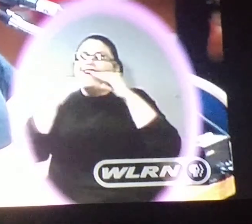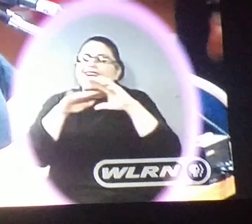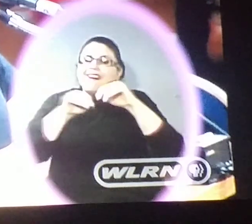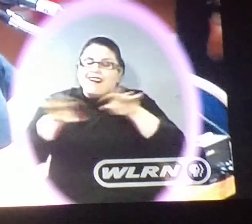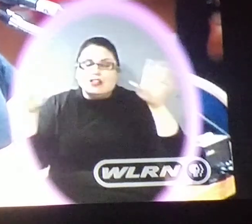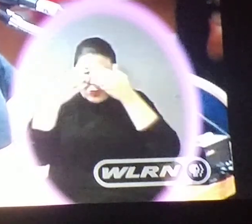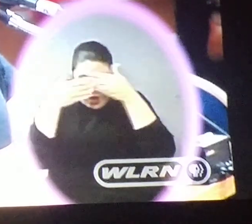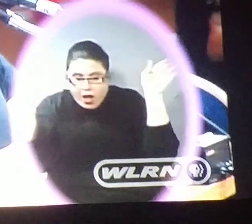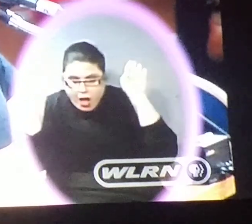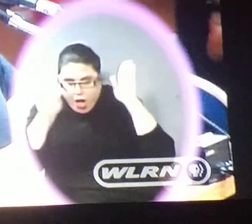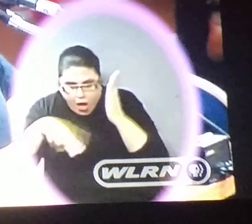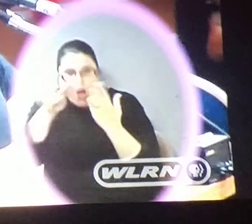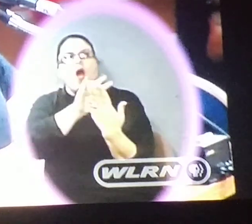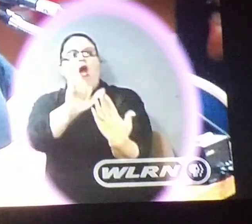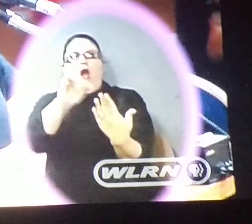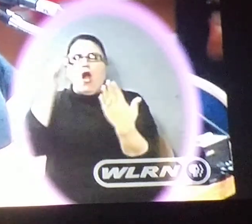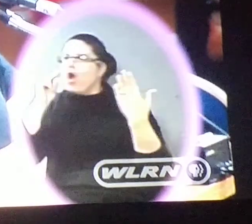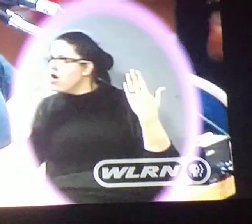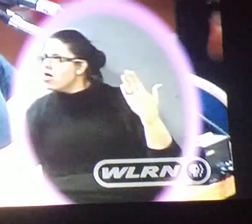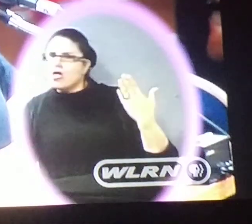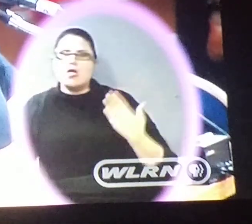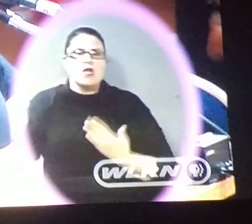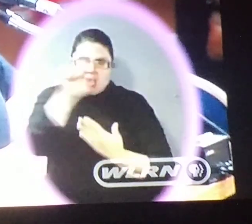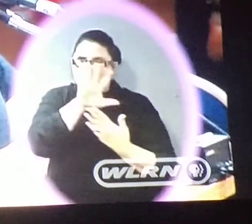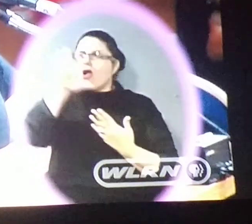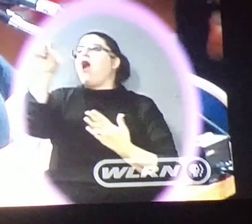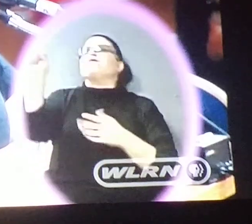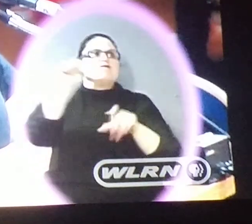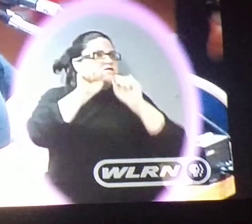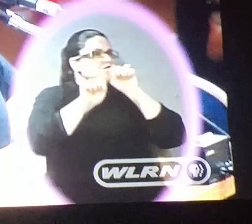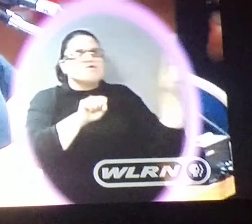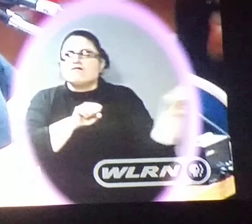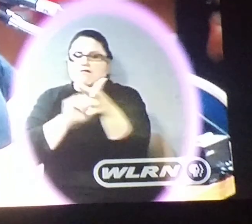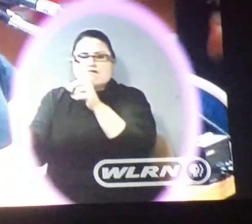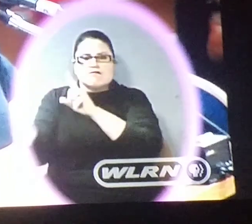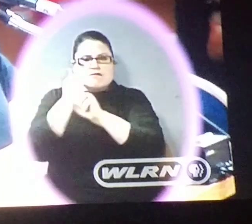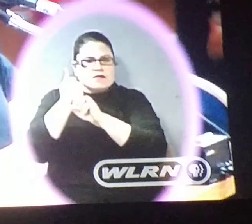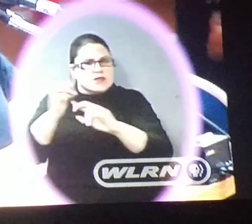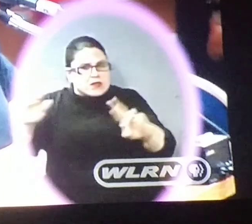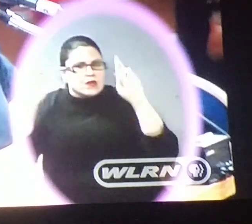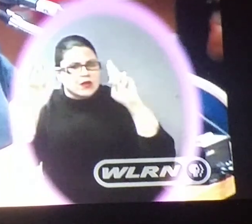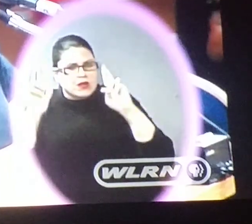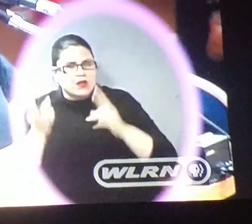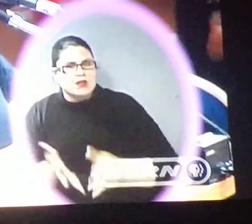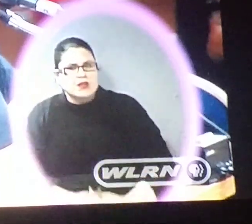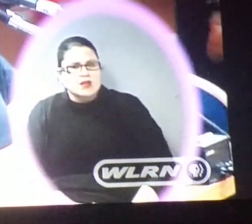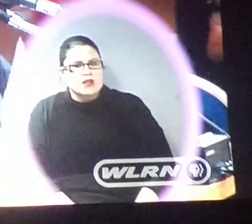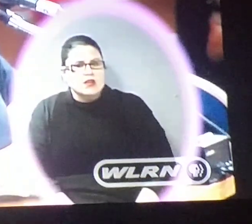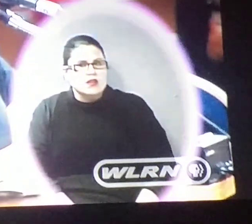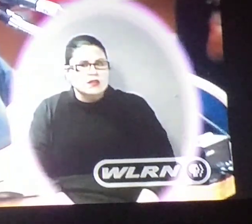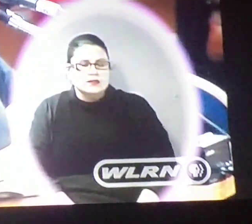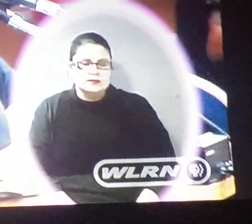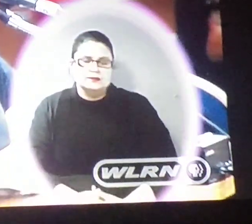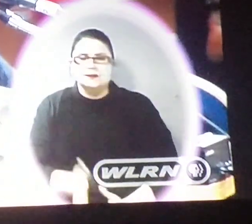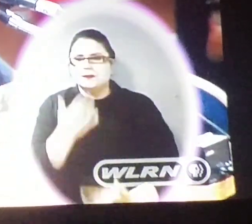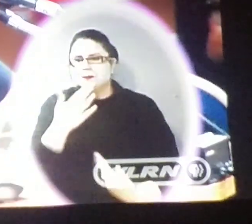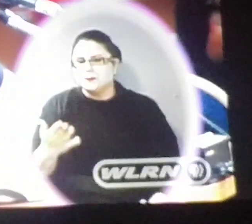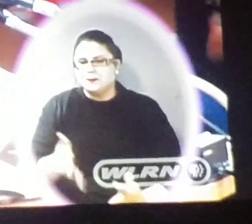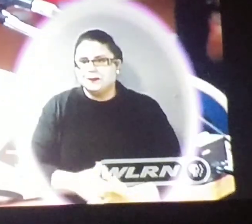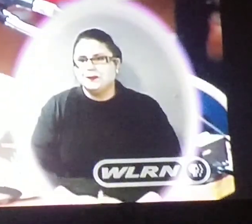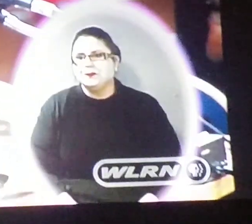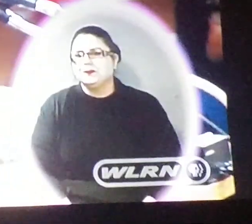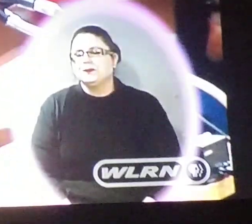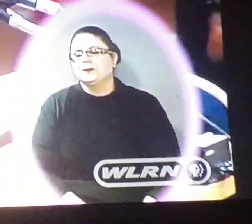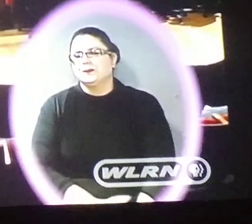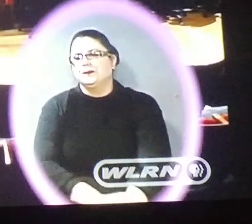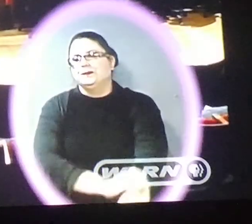us restore our lives by sharing this sketch, which could potentially bring this person to justice. Thank you.